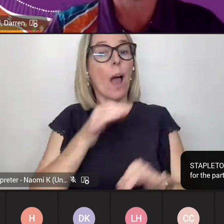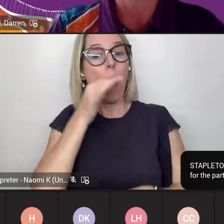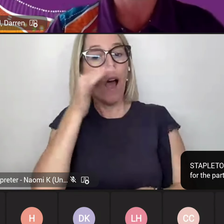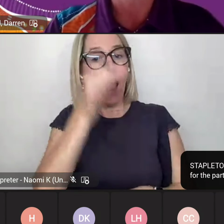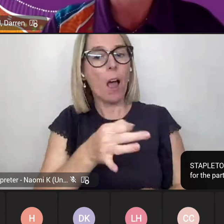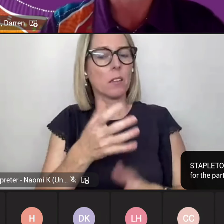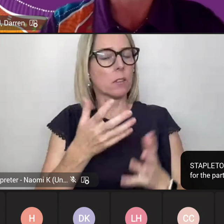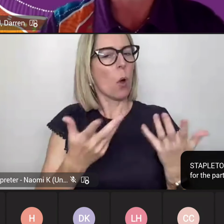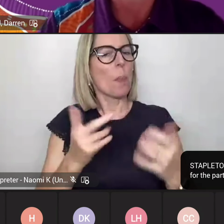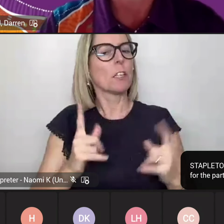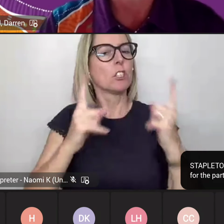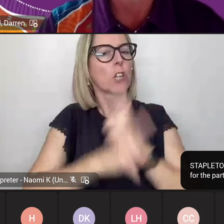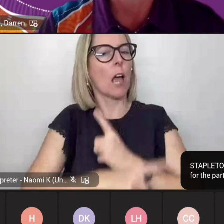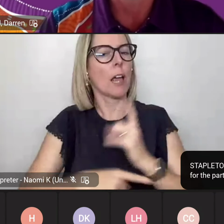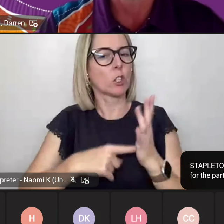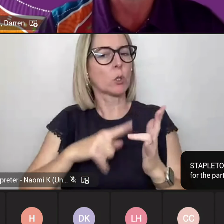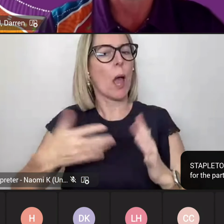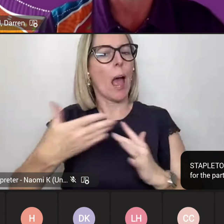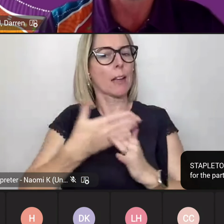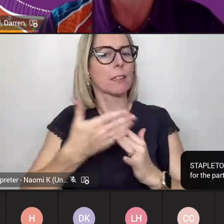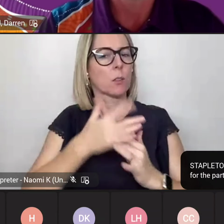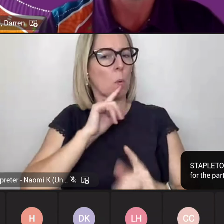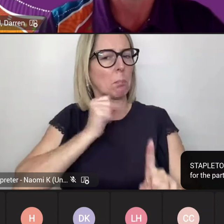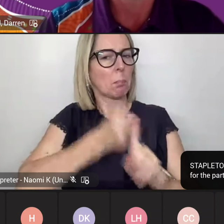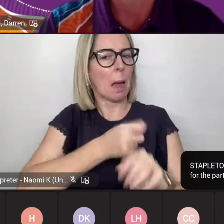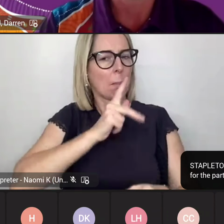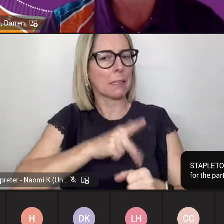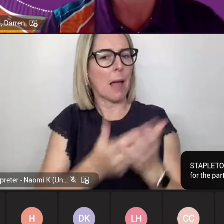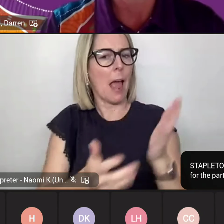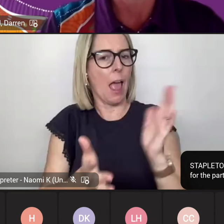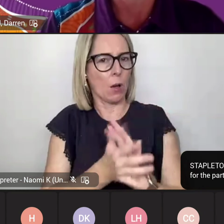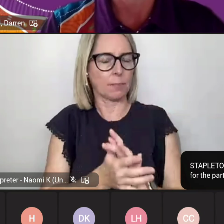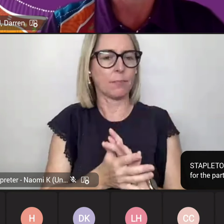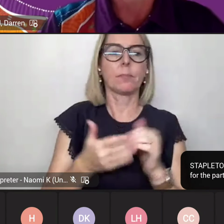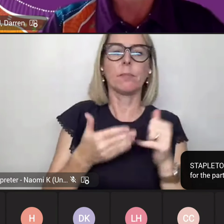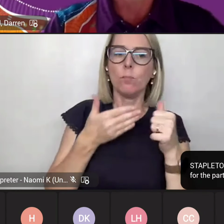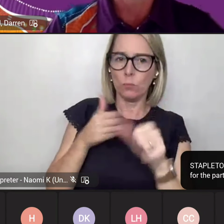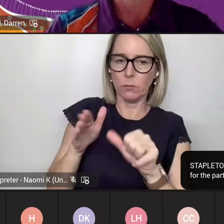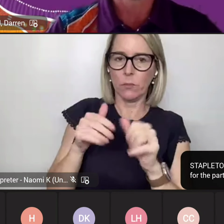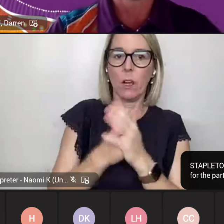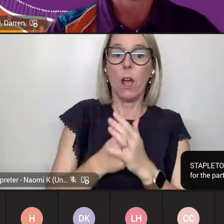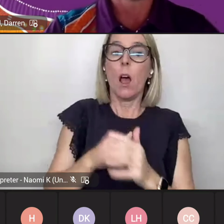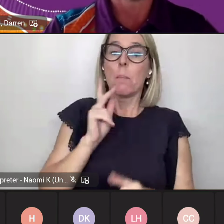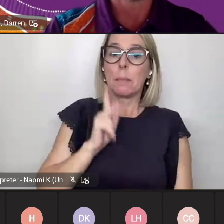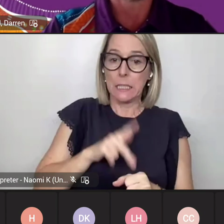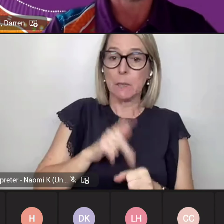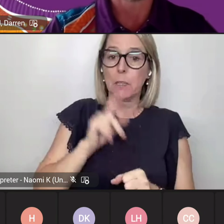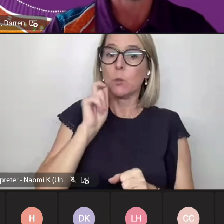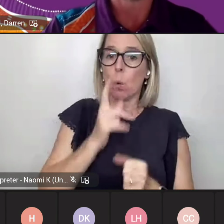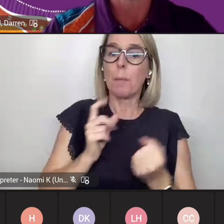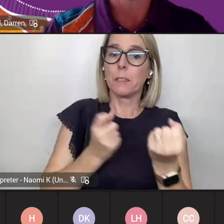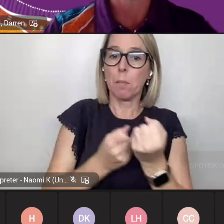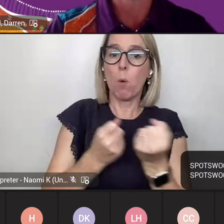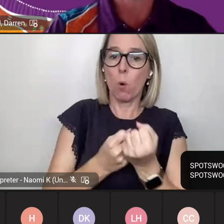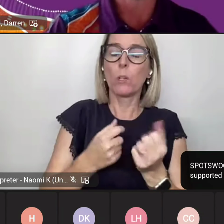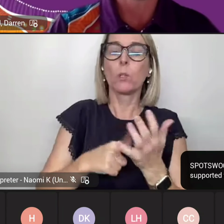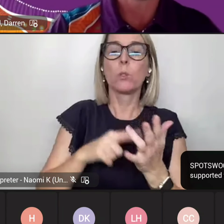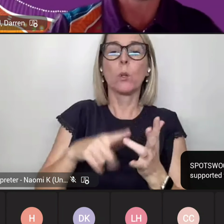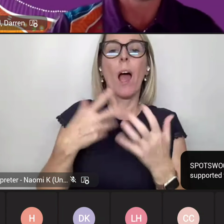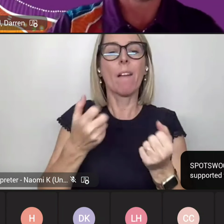participants? Okay, sure. So in the future, participants will be supported to have a more